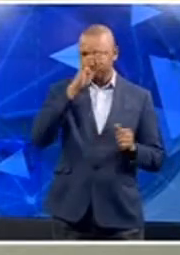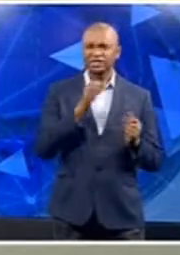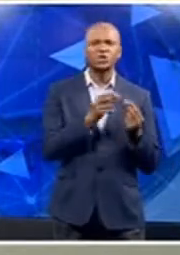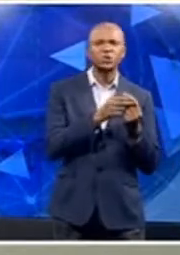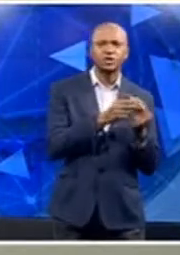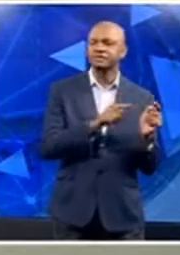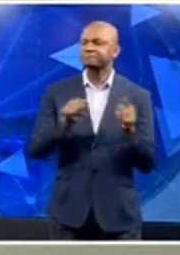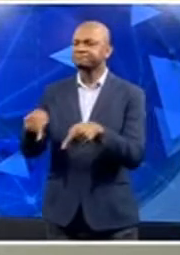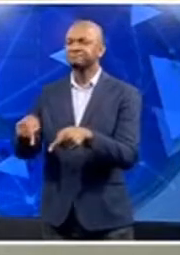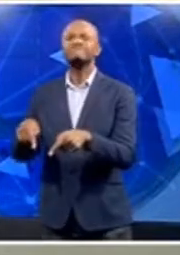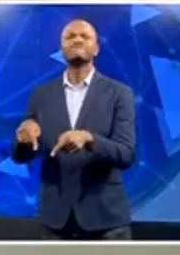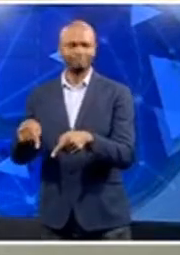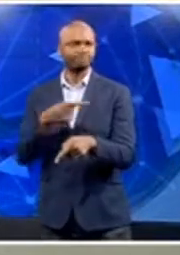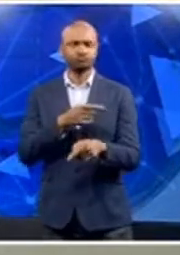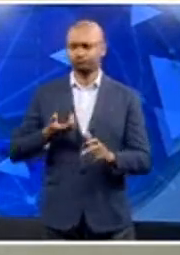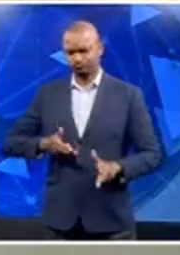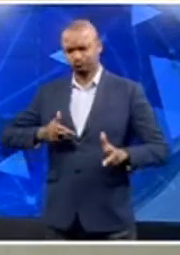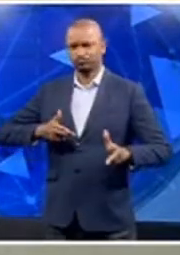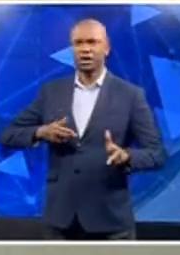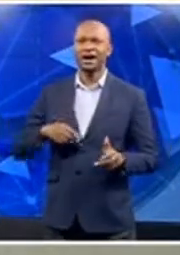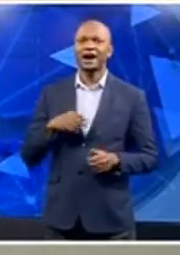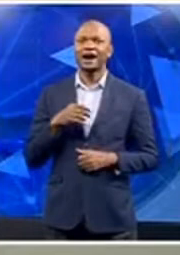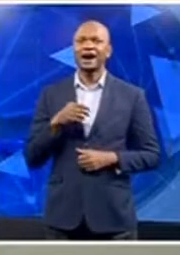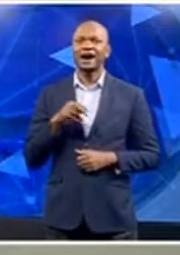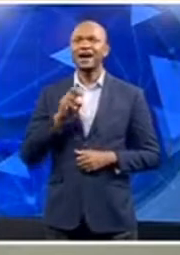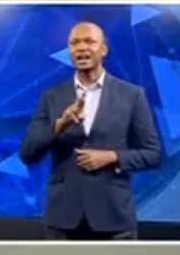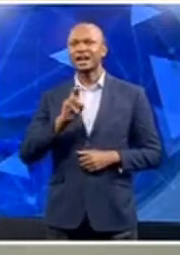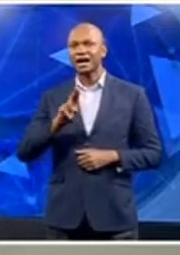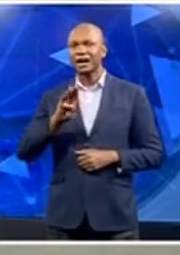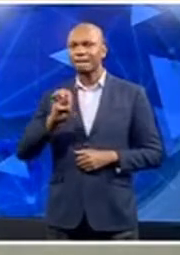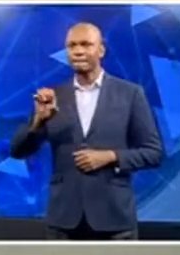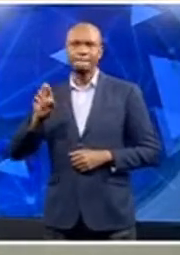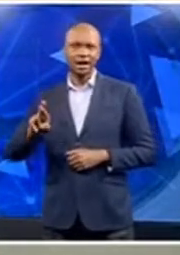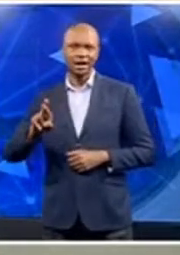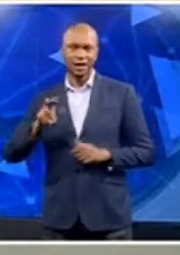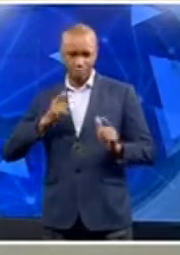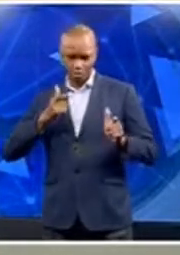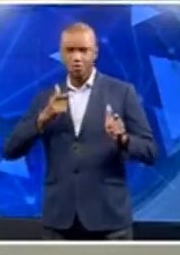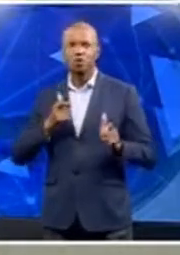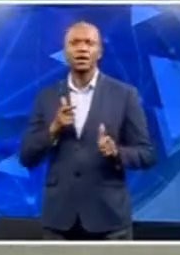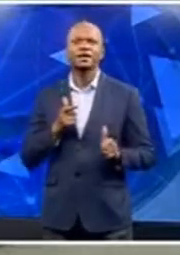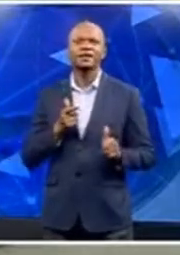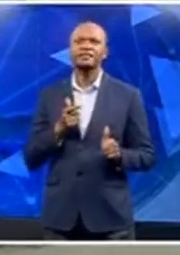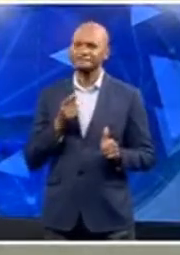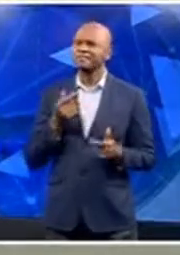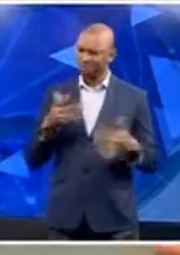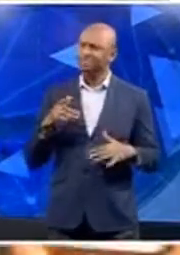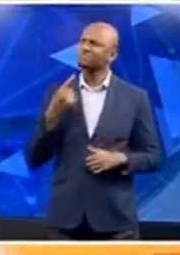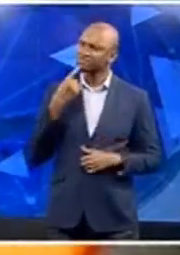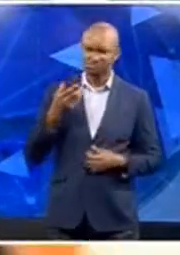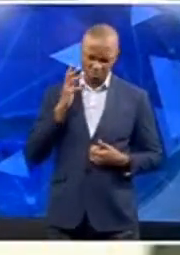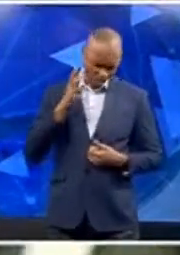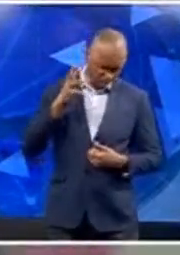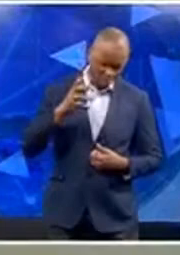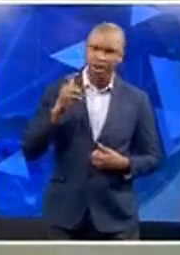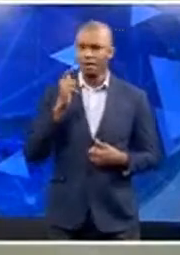she came out with a pump gun I believe it was for rubber bullets she's the one who threatened us she even said to one of my comrades that I will shoot you here on the head and